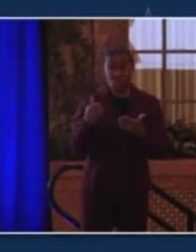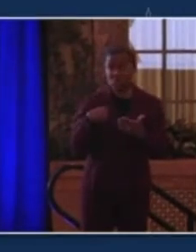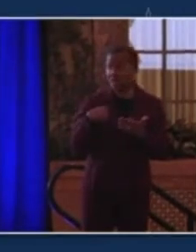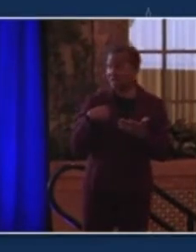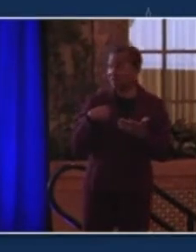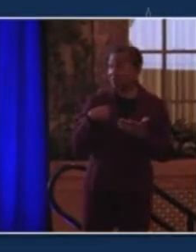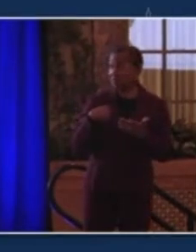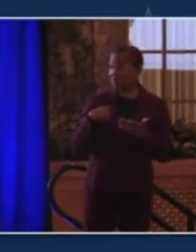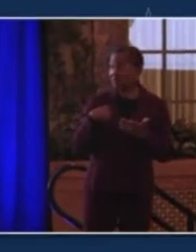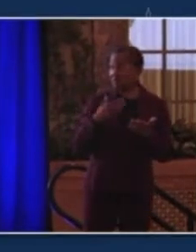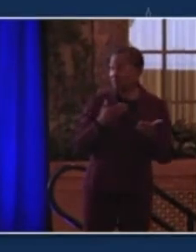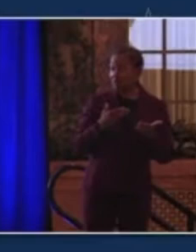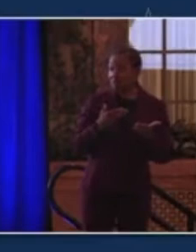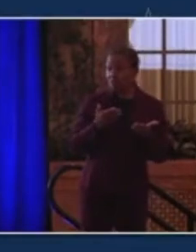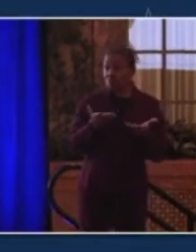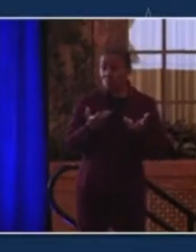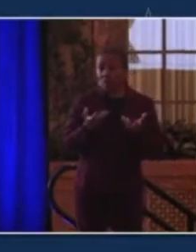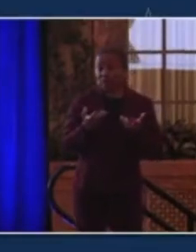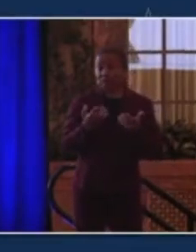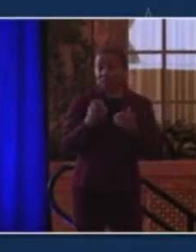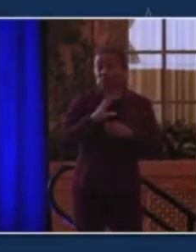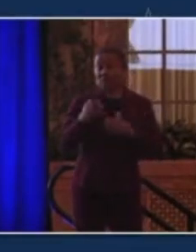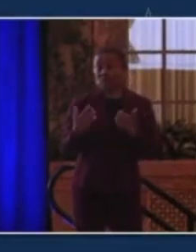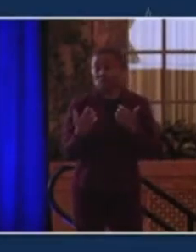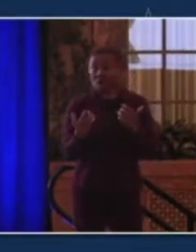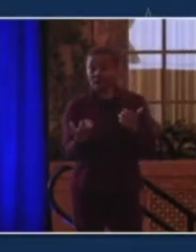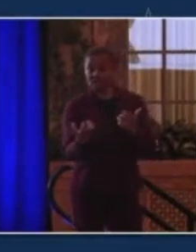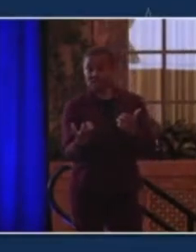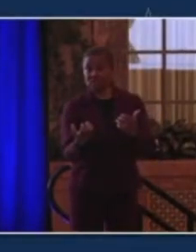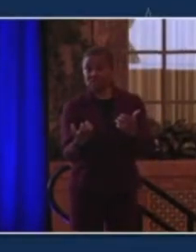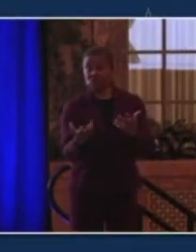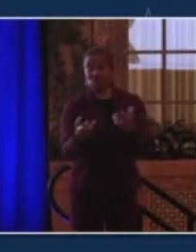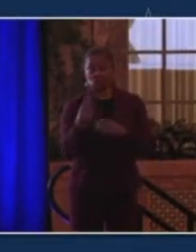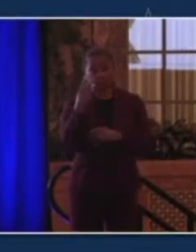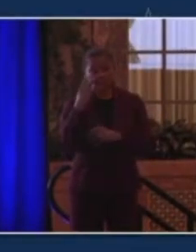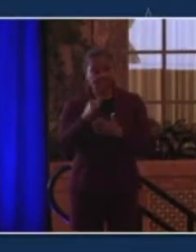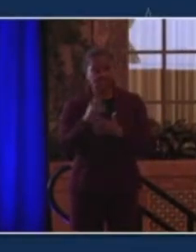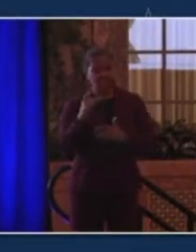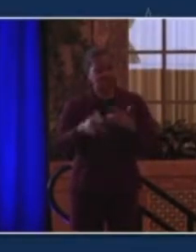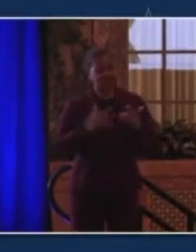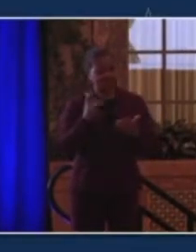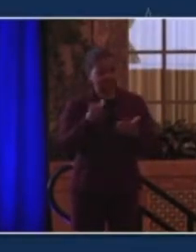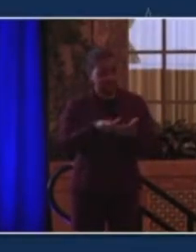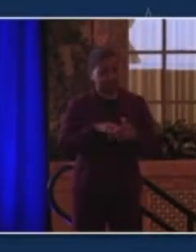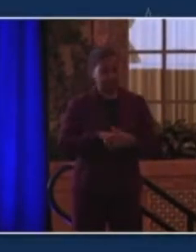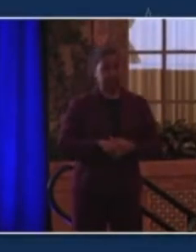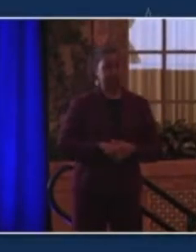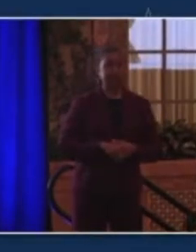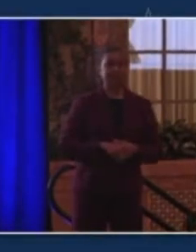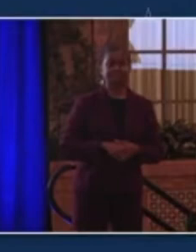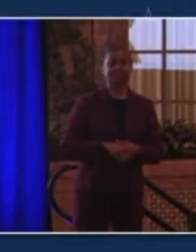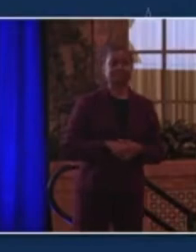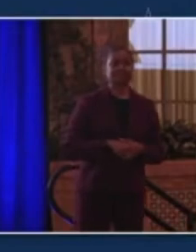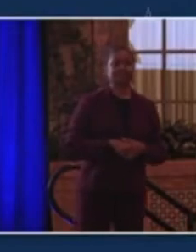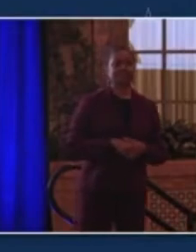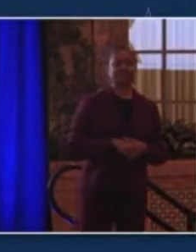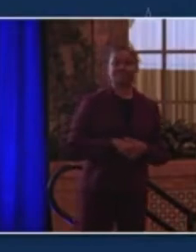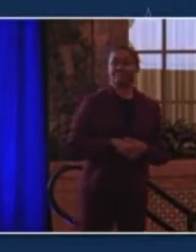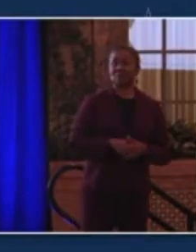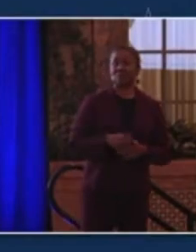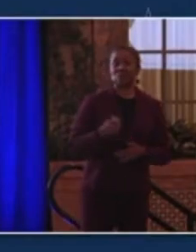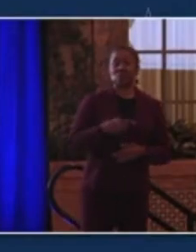the Chicago Audience Award for documentary film. So we're really excited about that. We